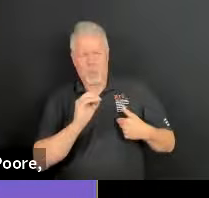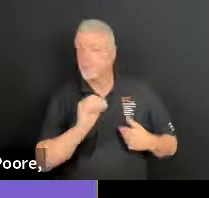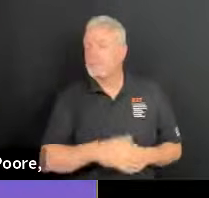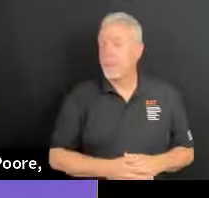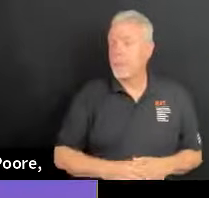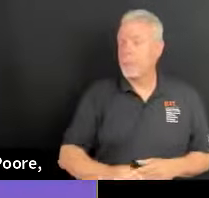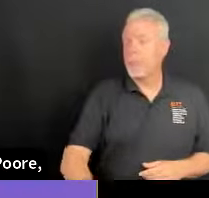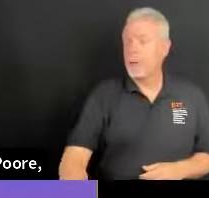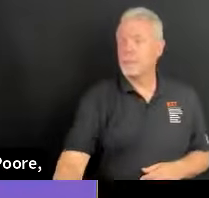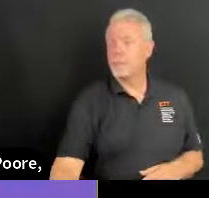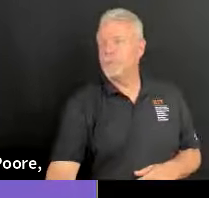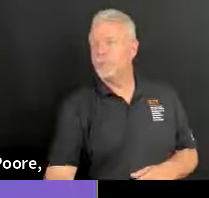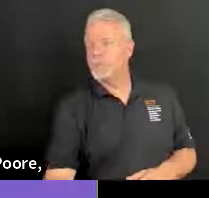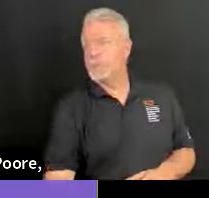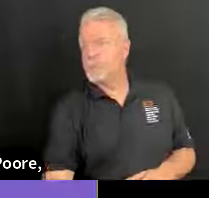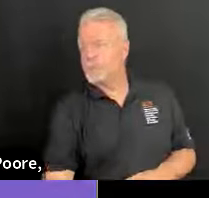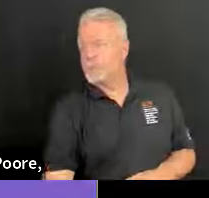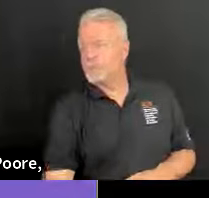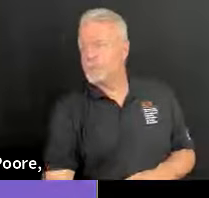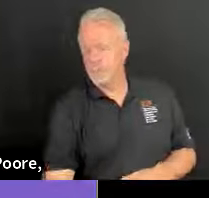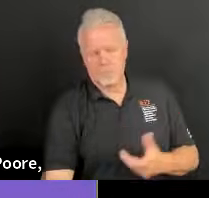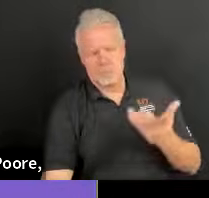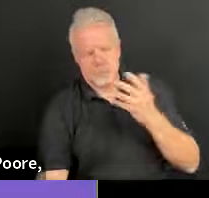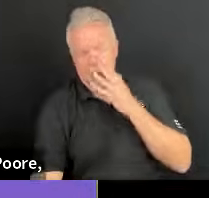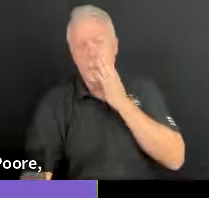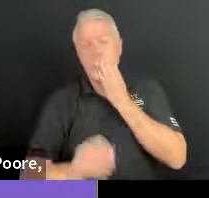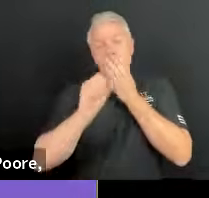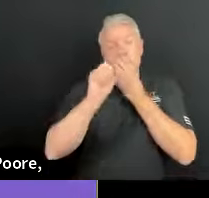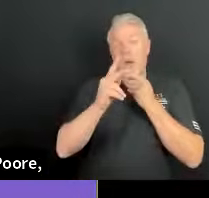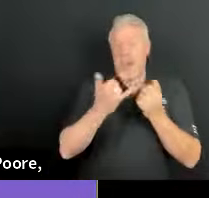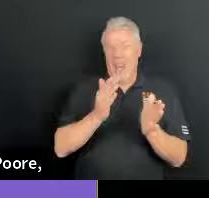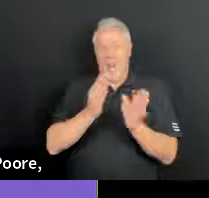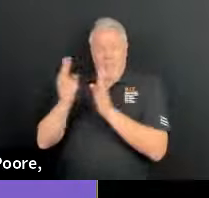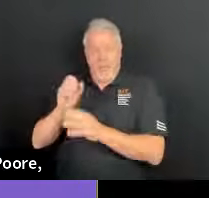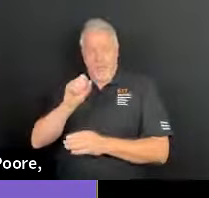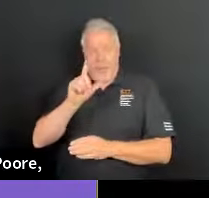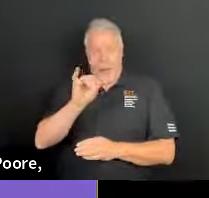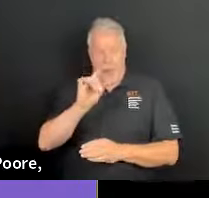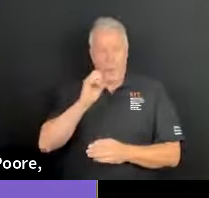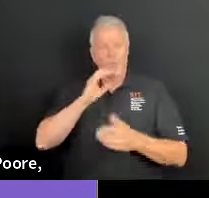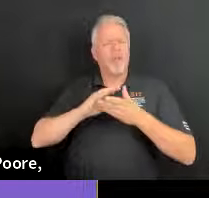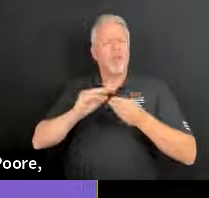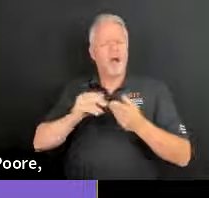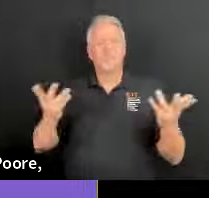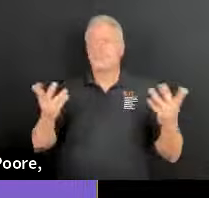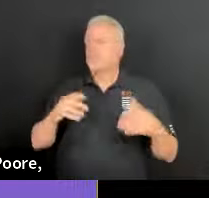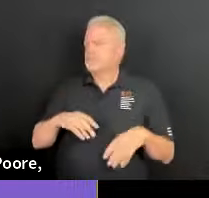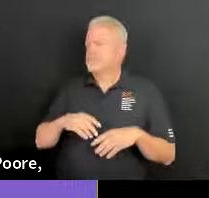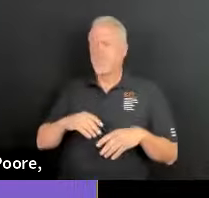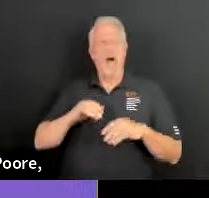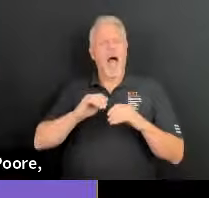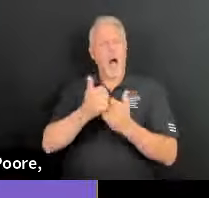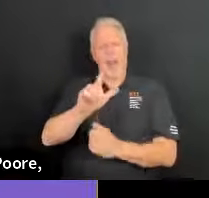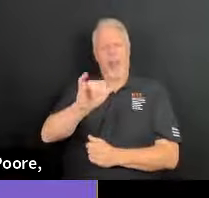Okay, I'm just checking the chat, making sure nothing is directed at me. It seems not. So, okay, now on to the next